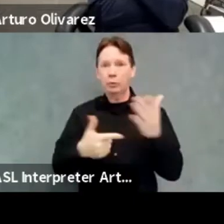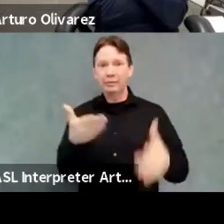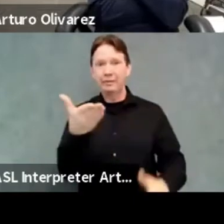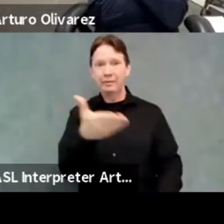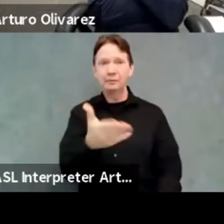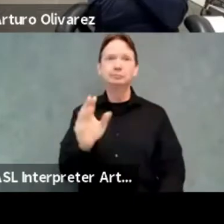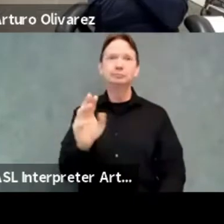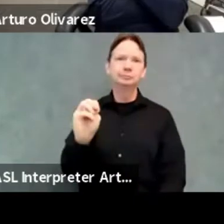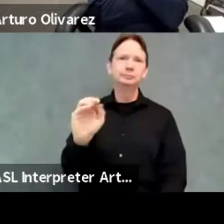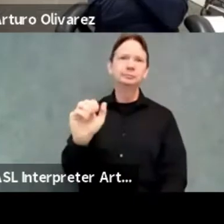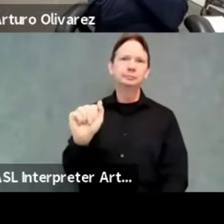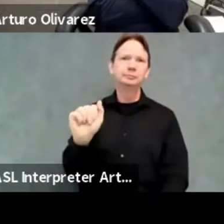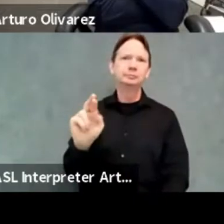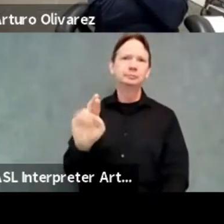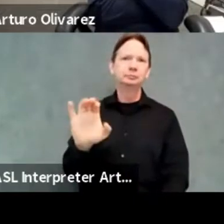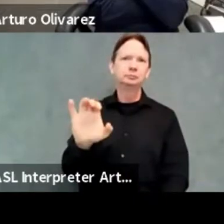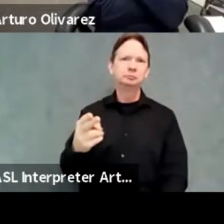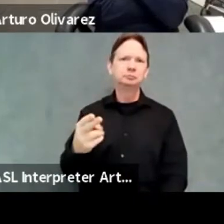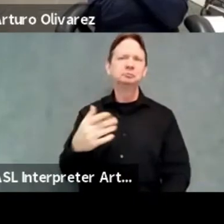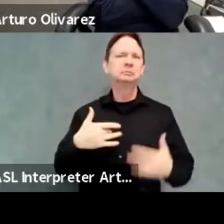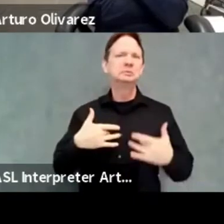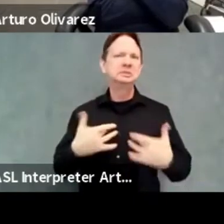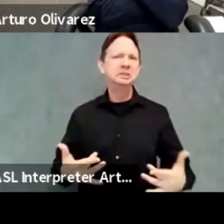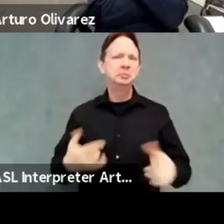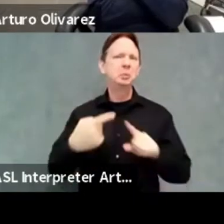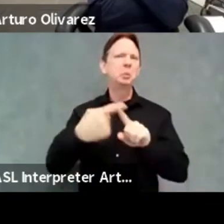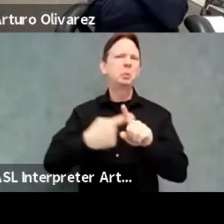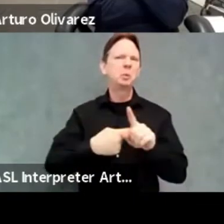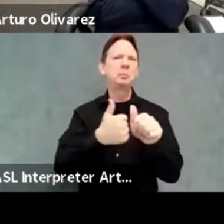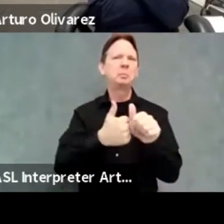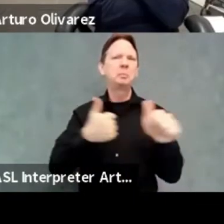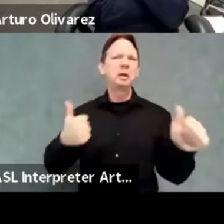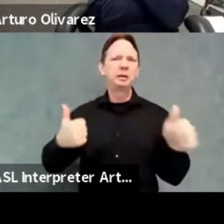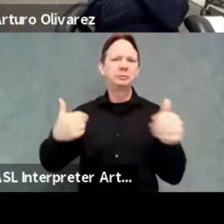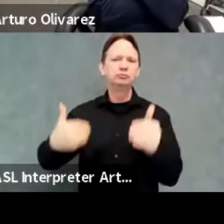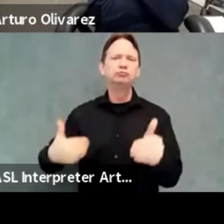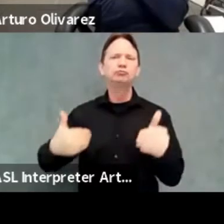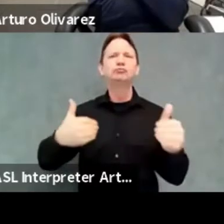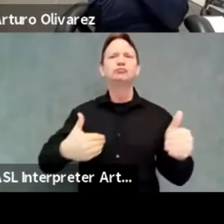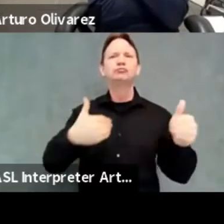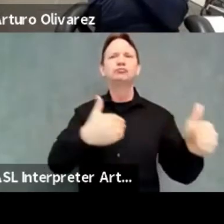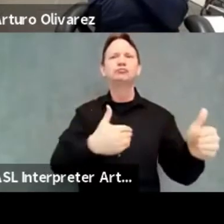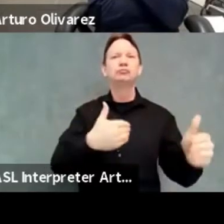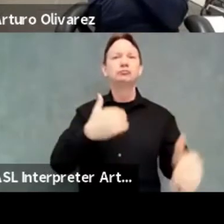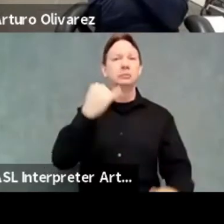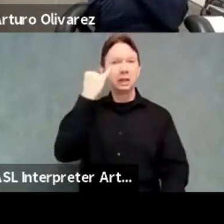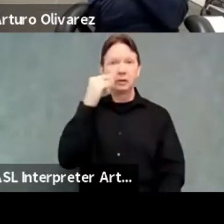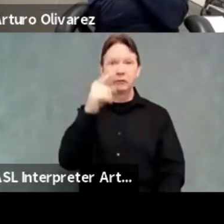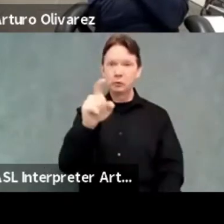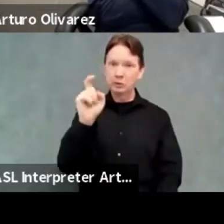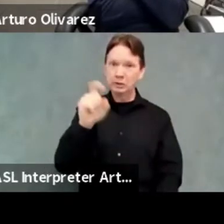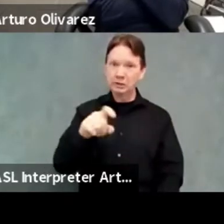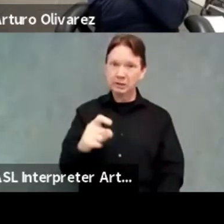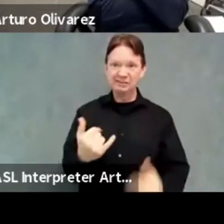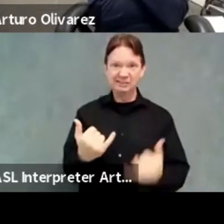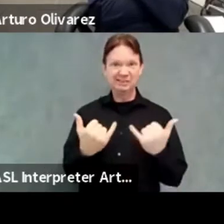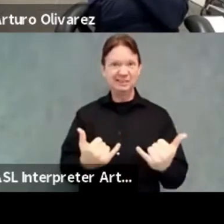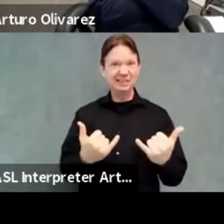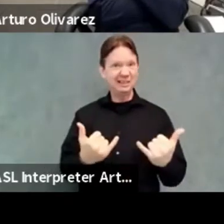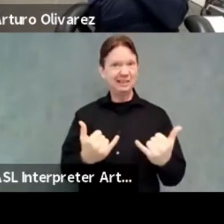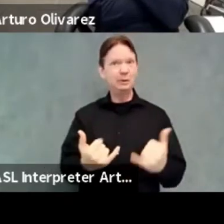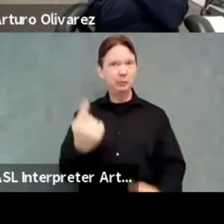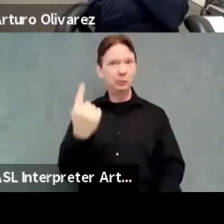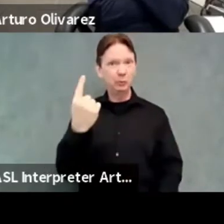closed for the month. If you ever need a more recent report than the one that's available, just email me at sigs@aera.net. That's